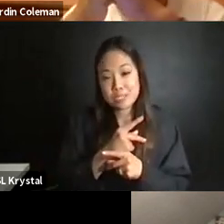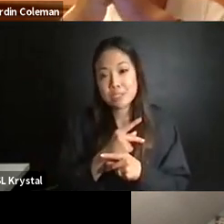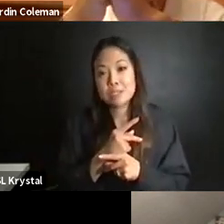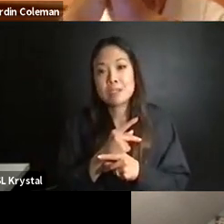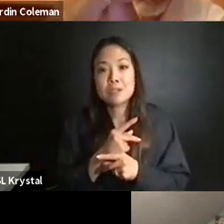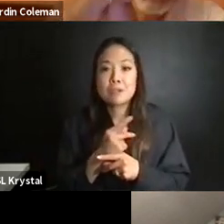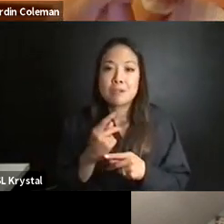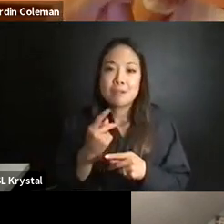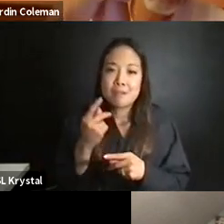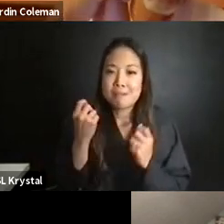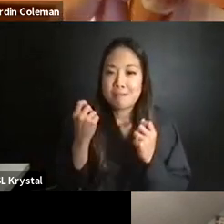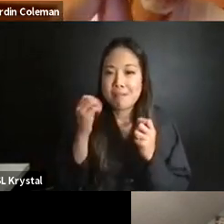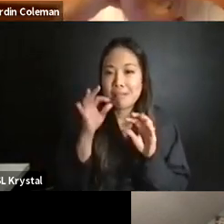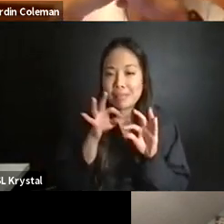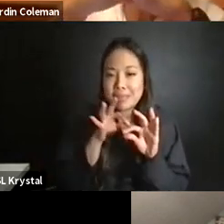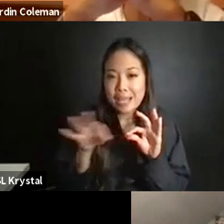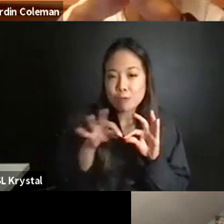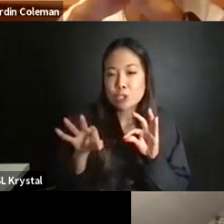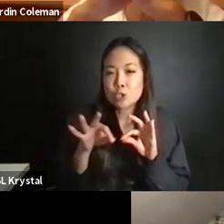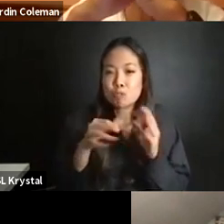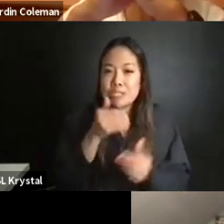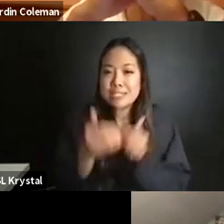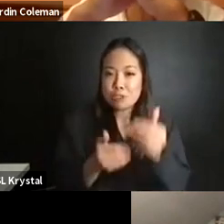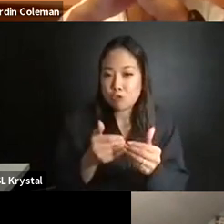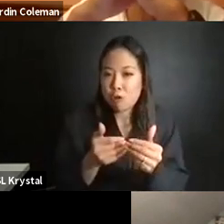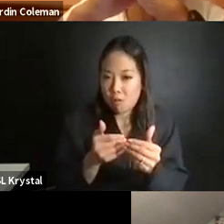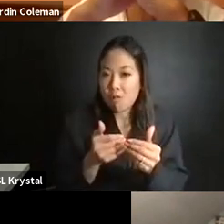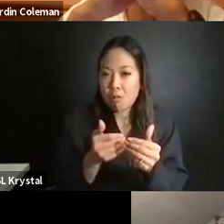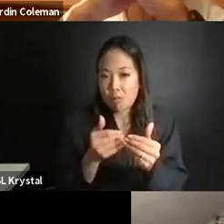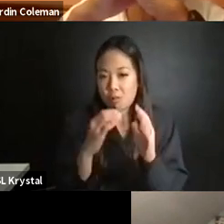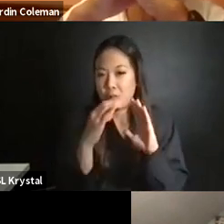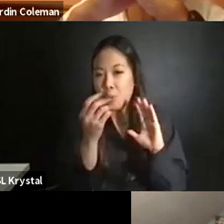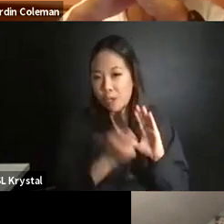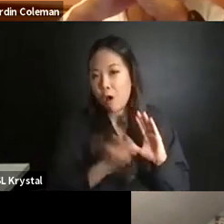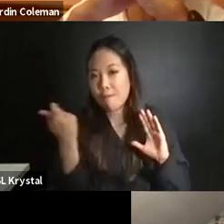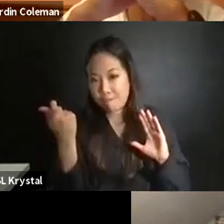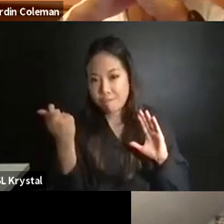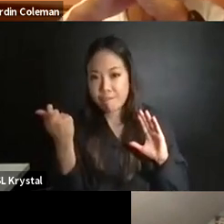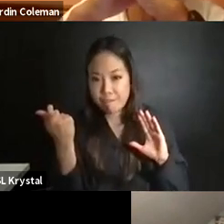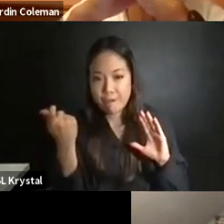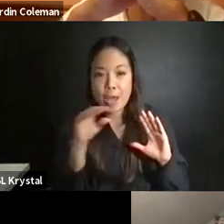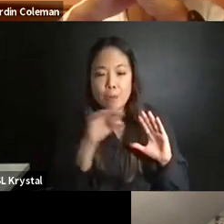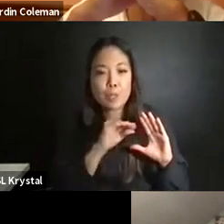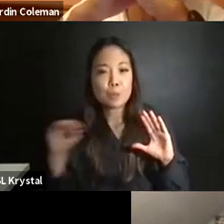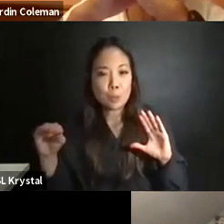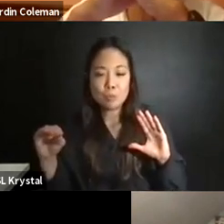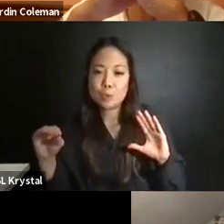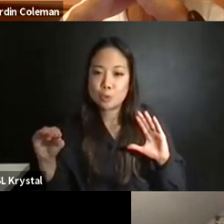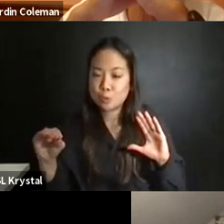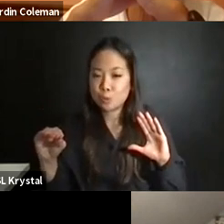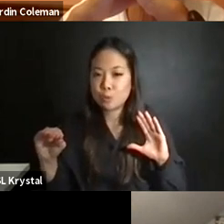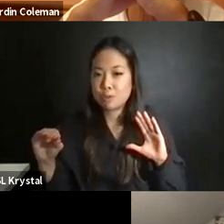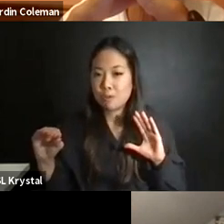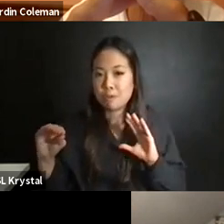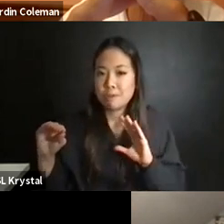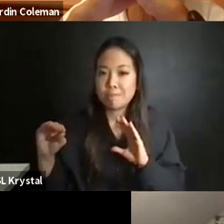procedural um guidance that was in the code and moved that to a circle to supercenter circular 5 which is more of a procedural um